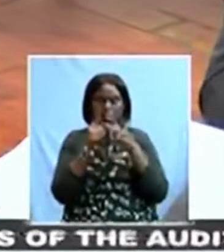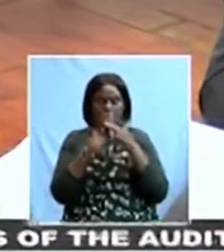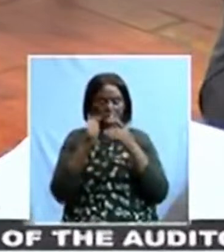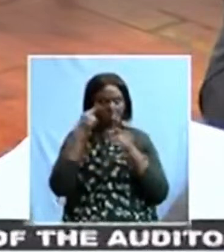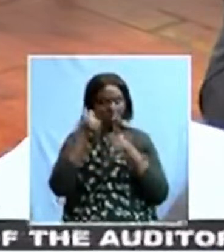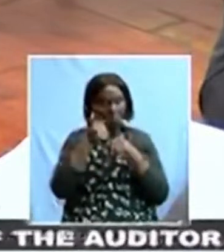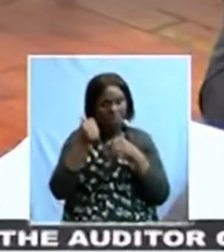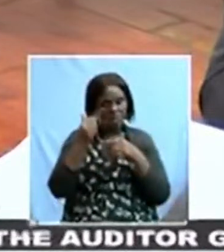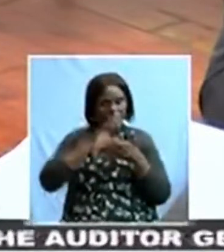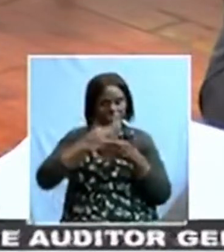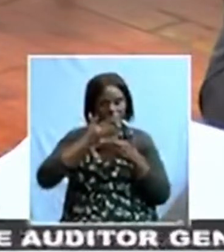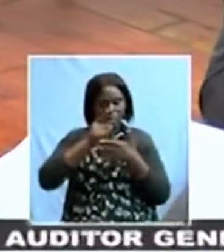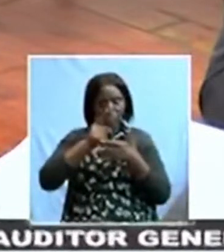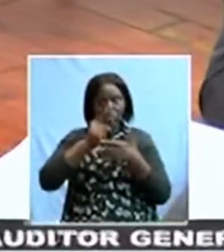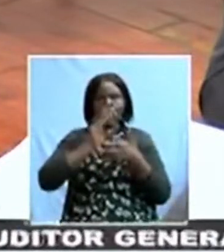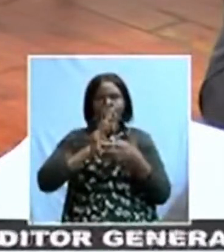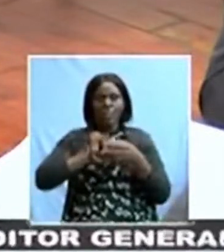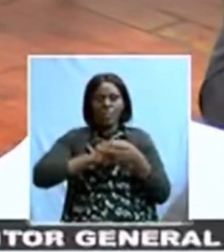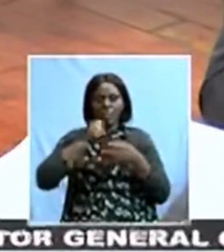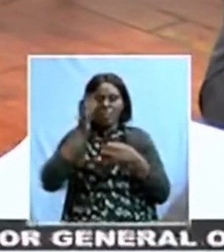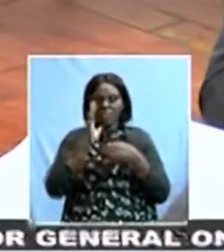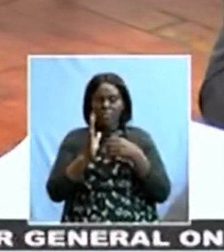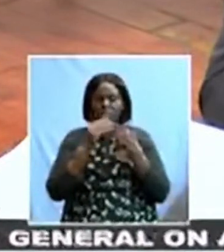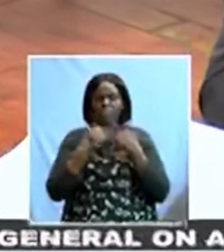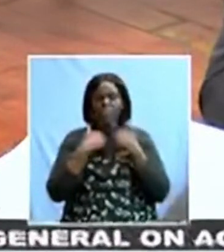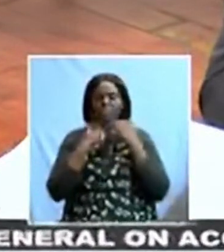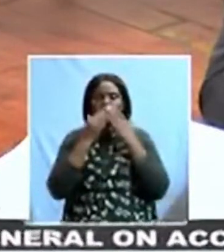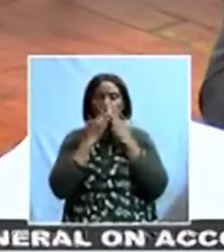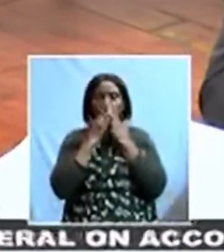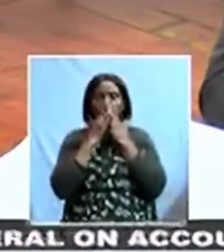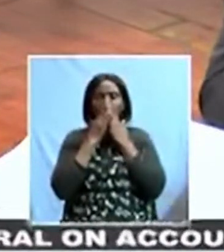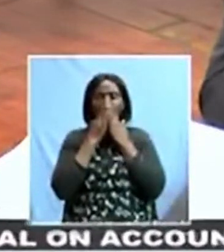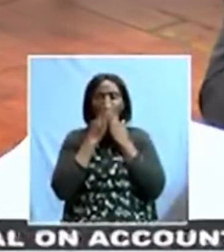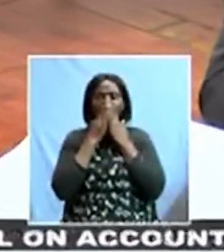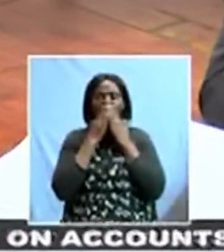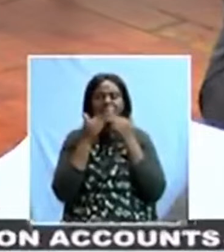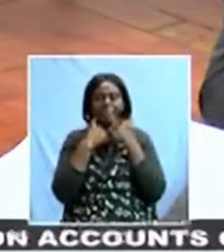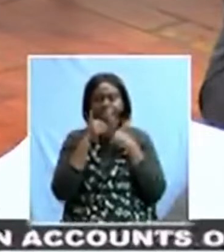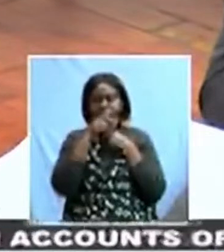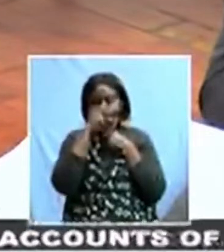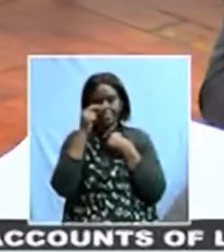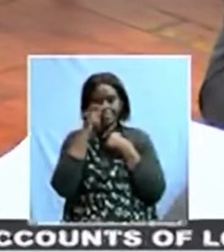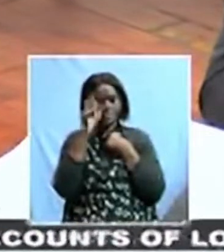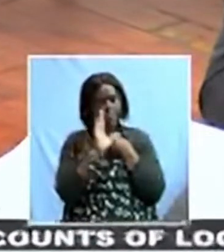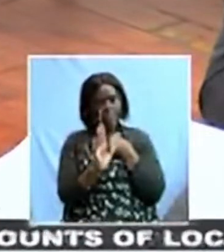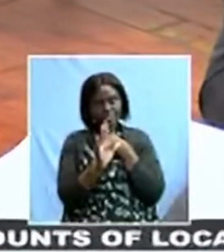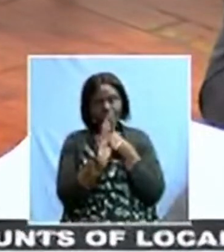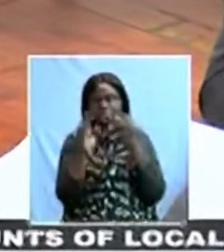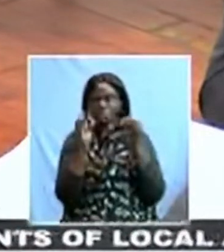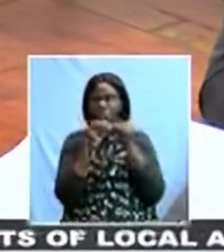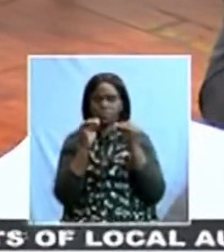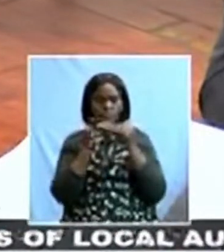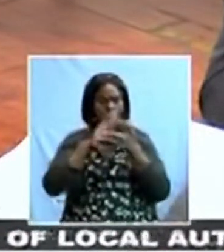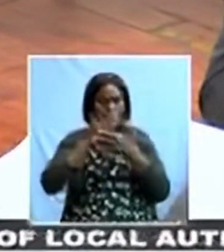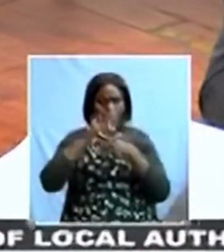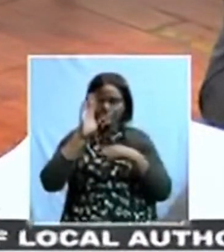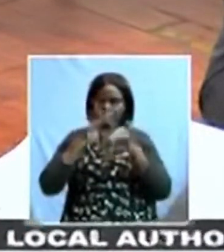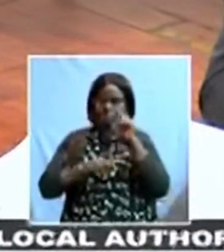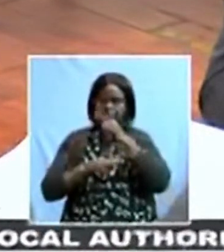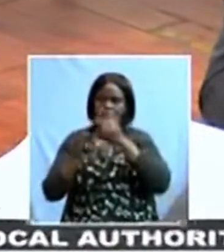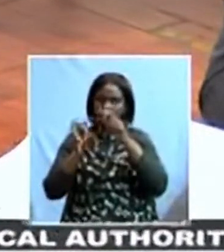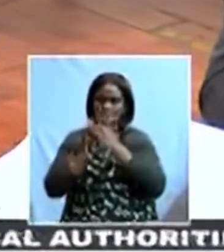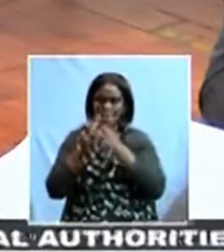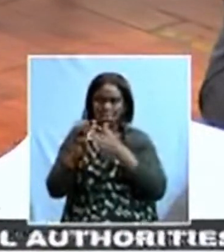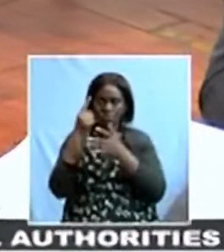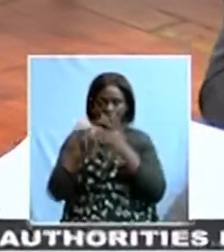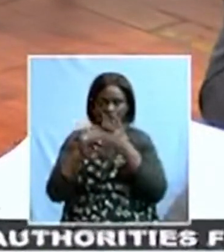the laptops, we've never had a theft of more laptops than that particular